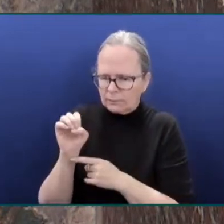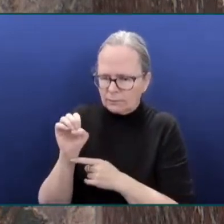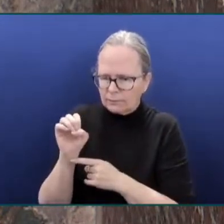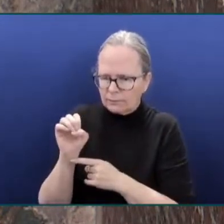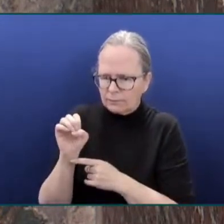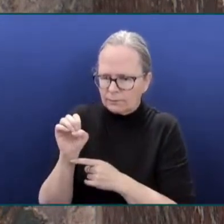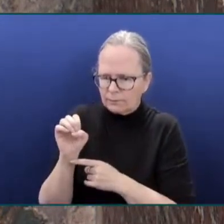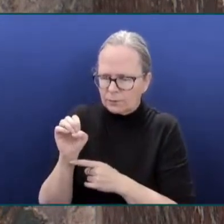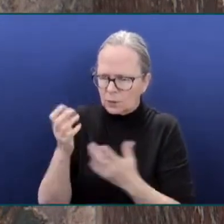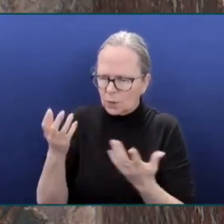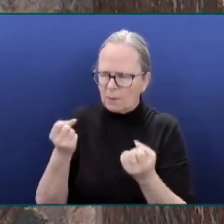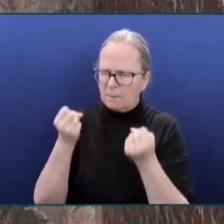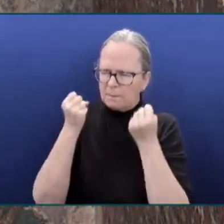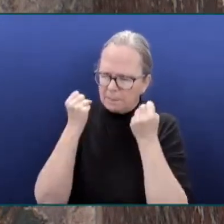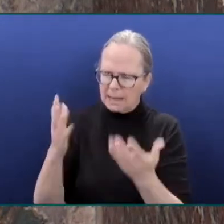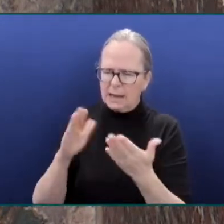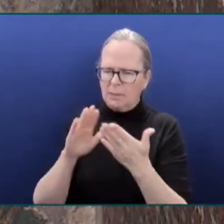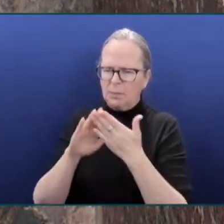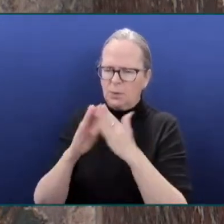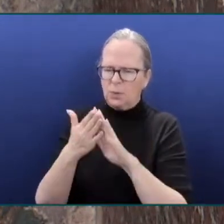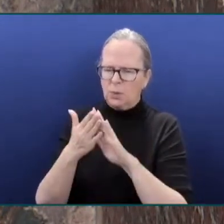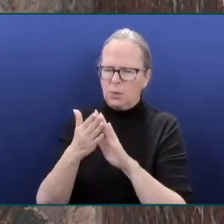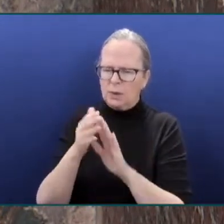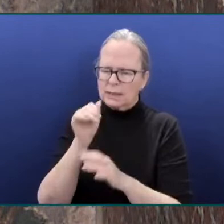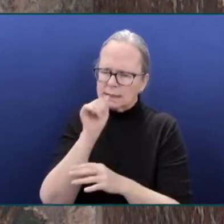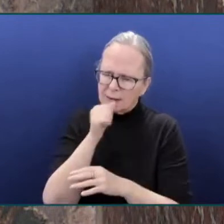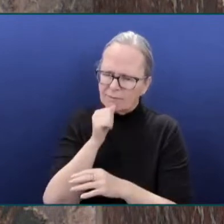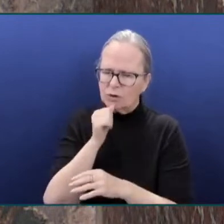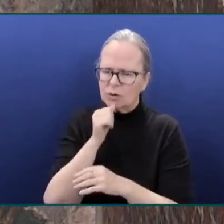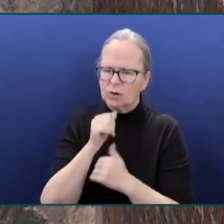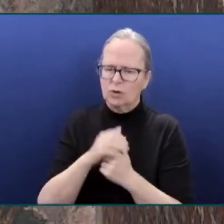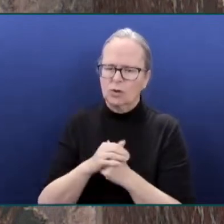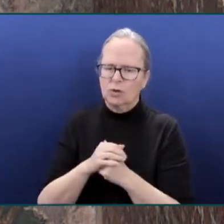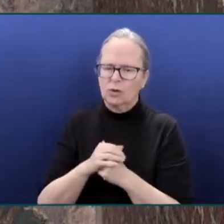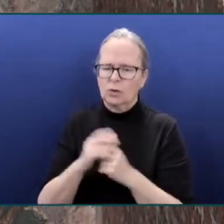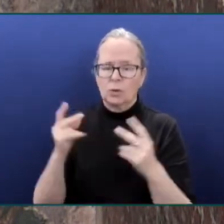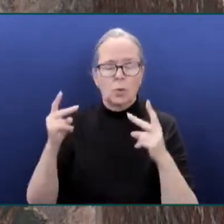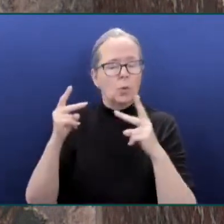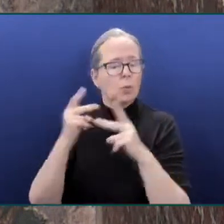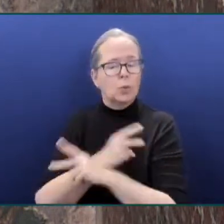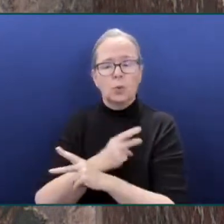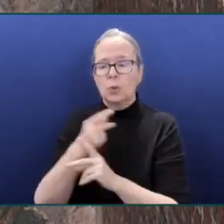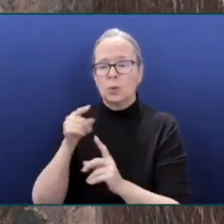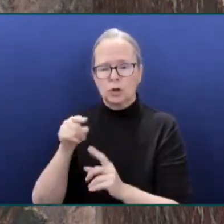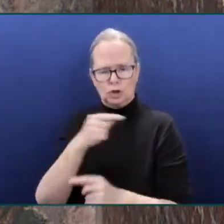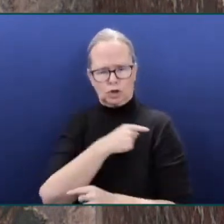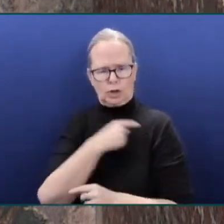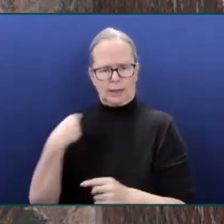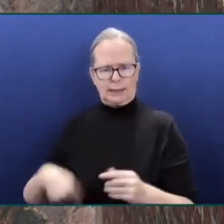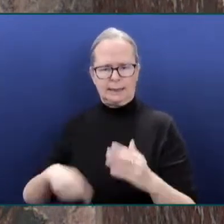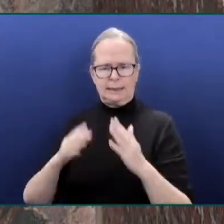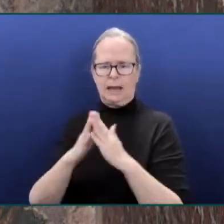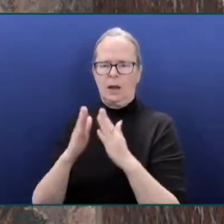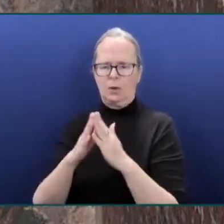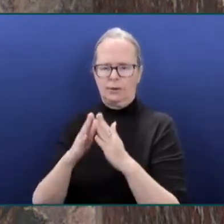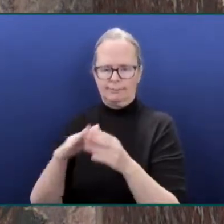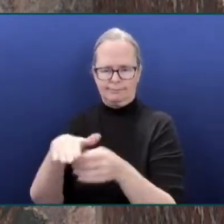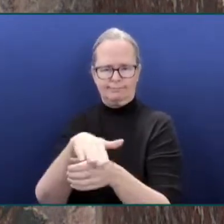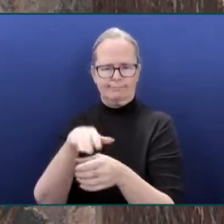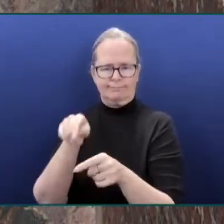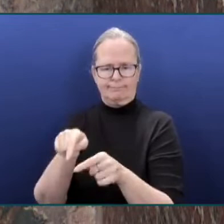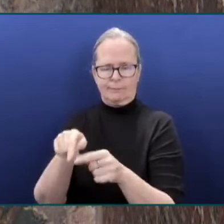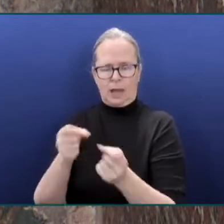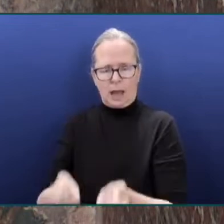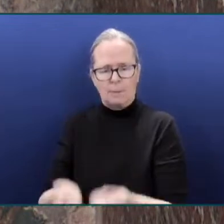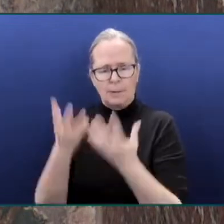Premier's failed catch and release policies than Chinatown. Thefts, vandalism, and social chaos